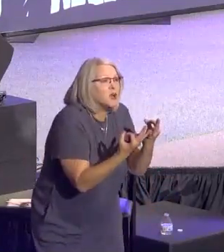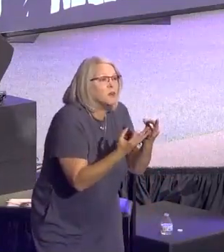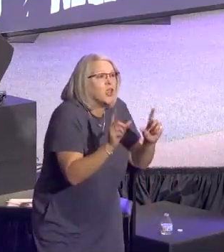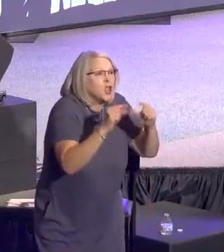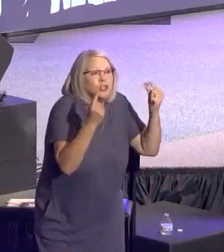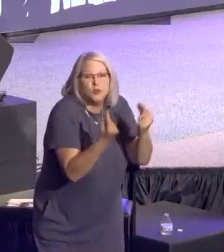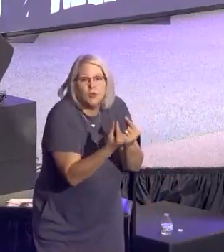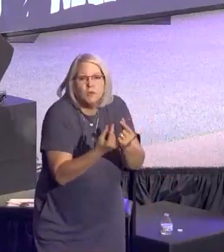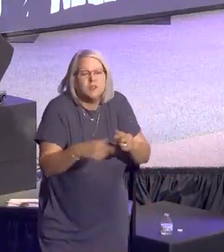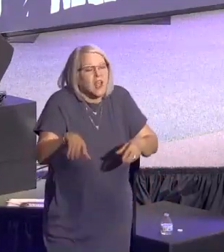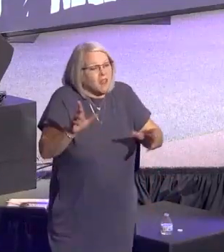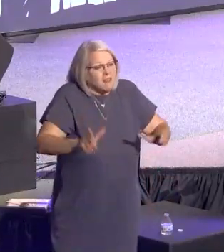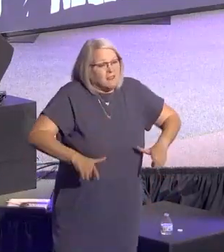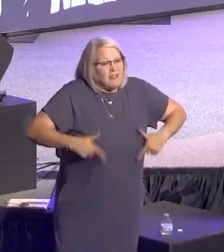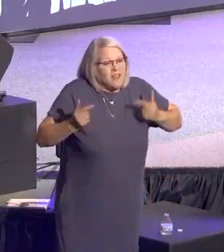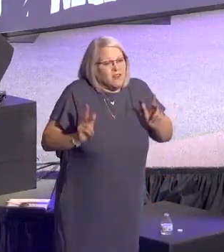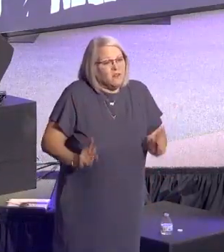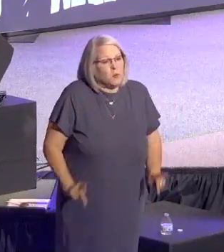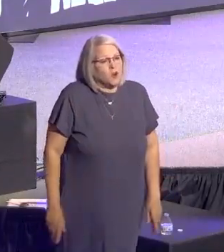a person,